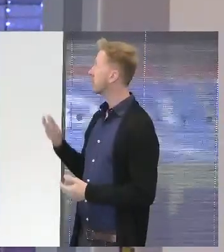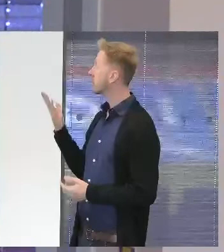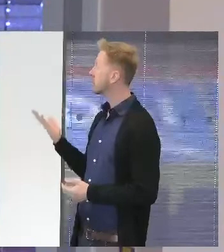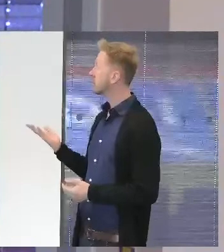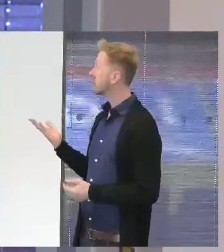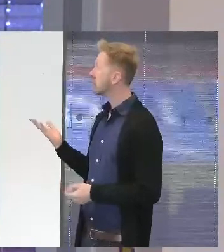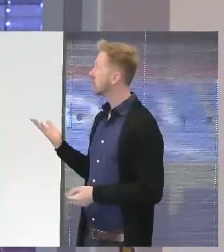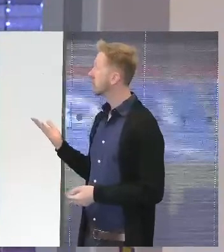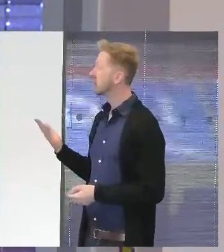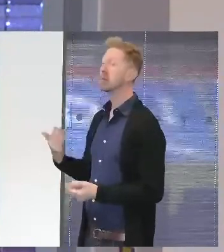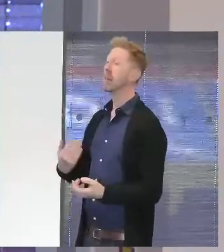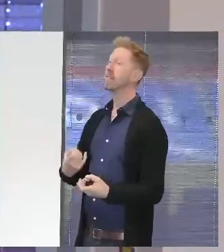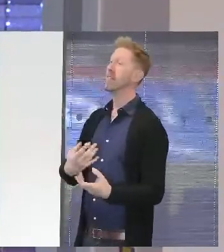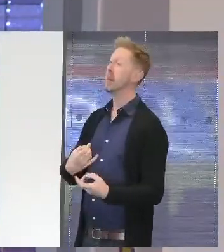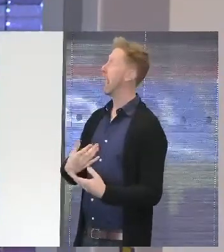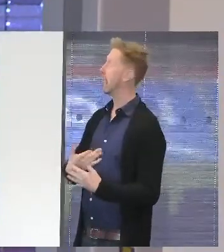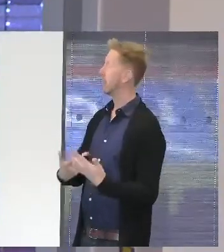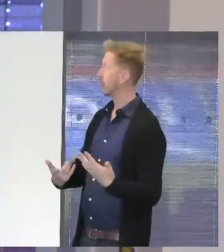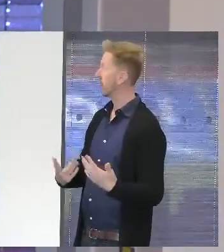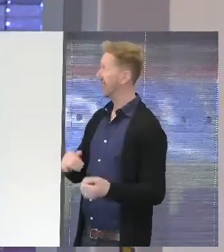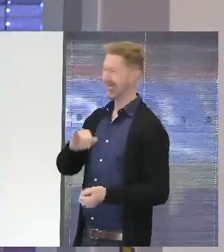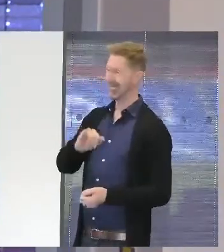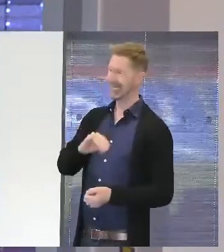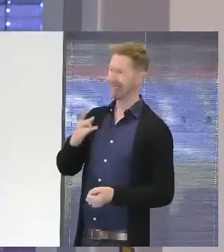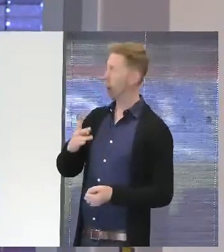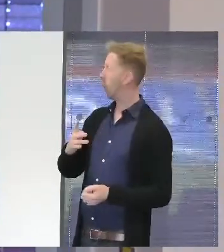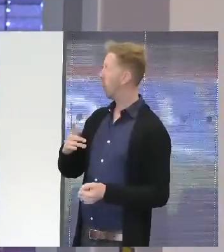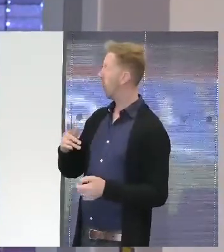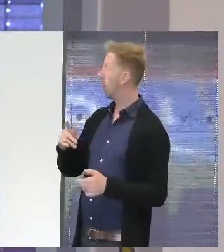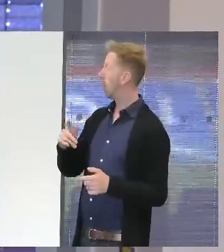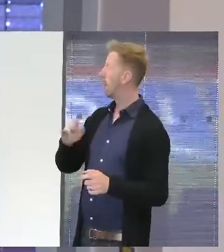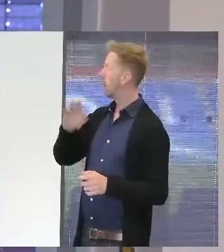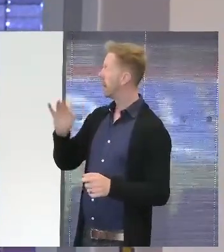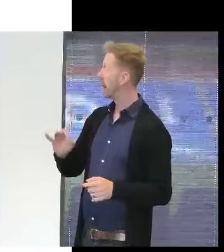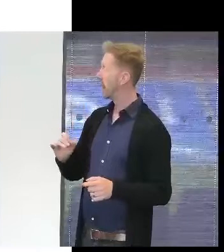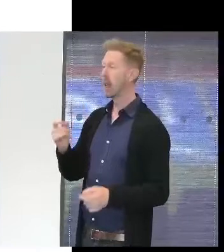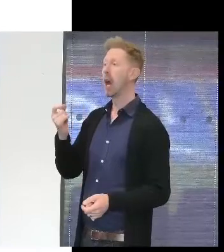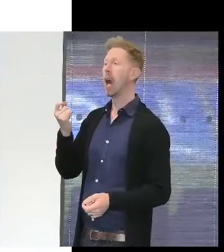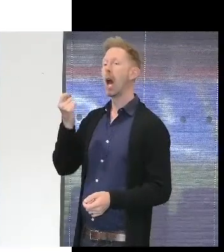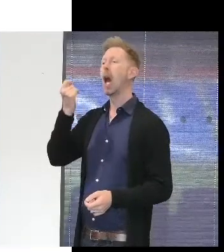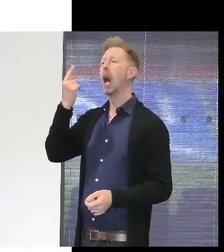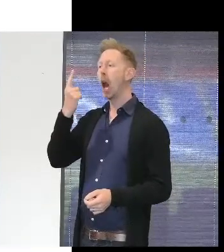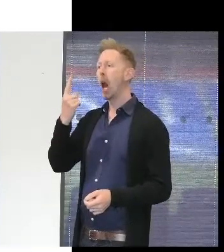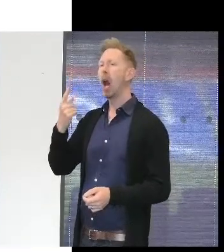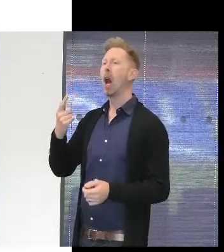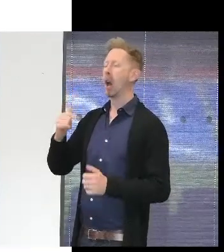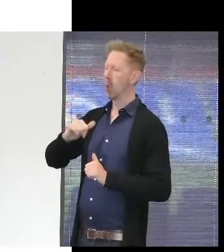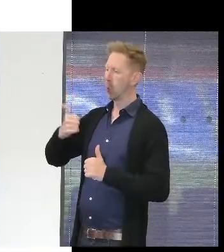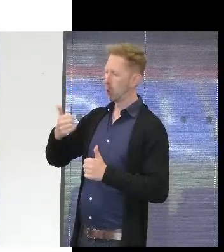And this is the sort of feedback that we got. 64% increase of people understanding what it took to be an effective